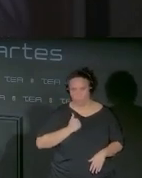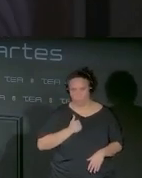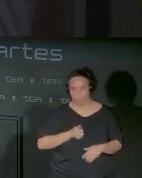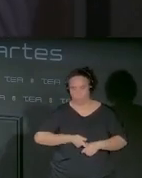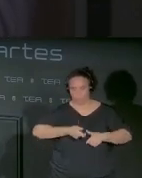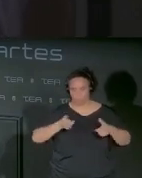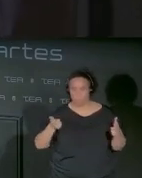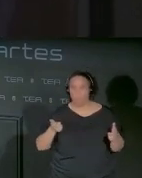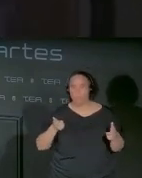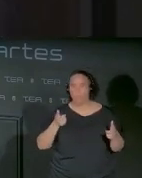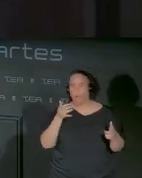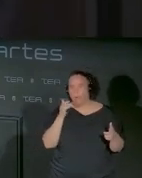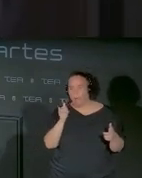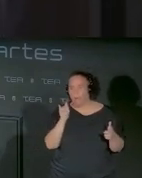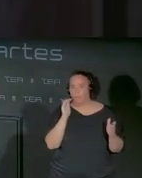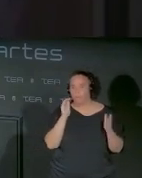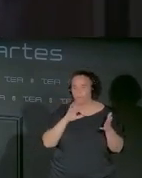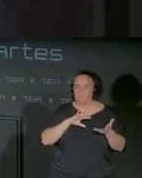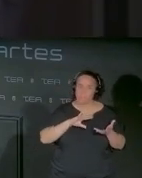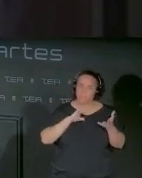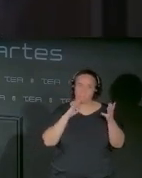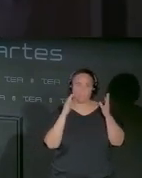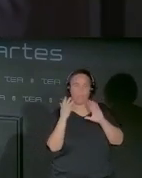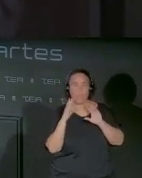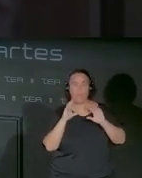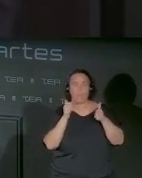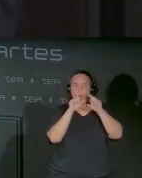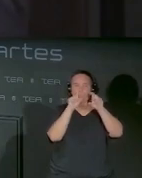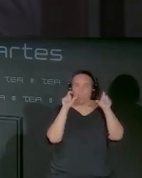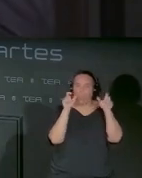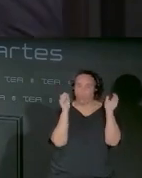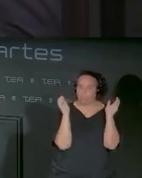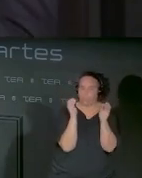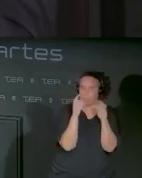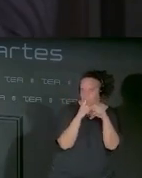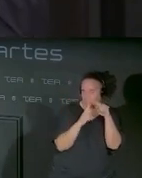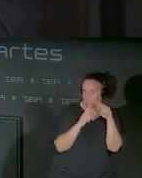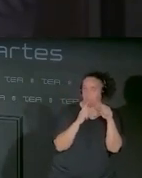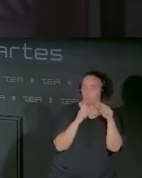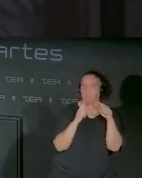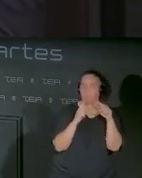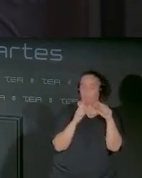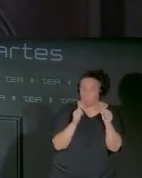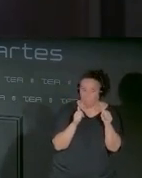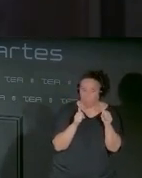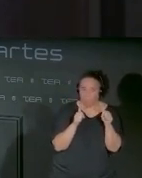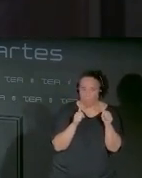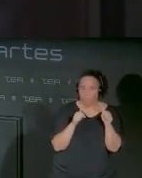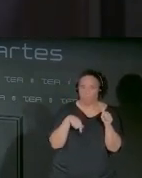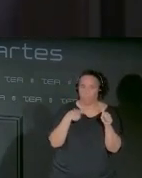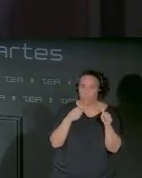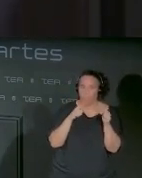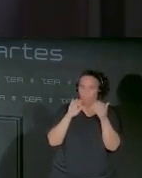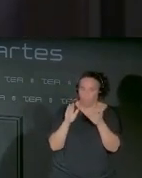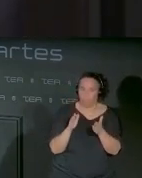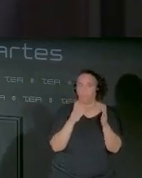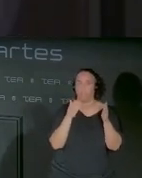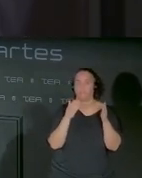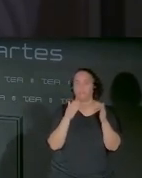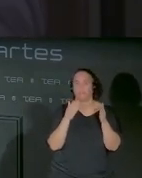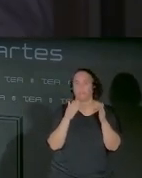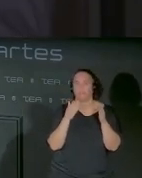SME, try to move alongside and to try to have the chance to be a real video game, to start from a prototype and to have their opportunity in the